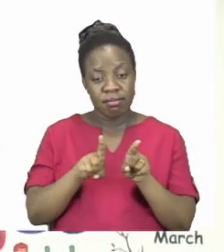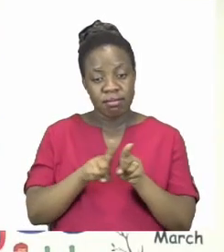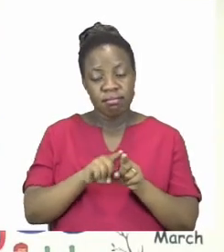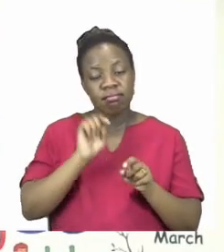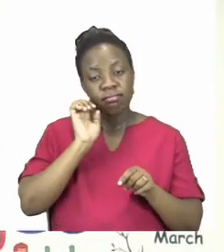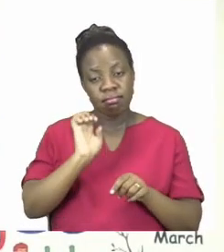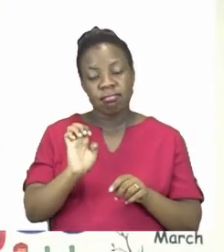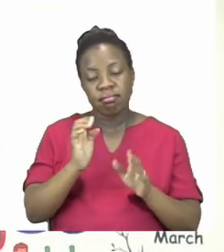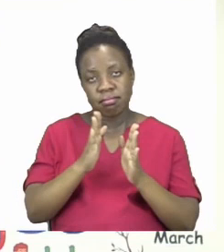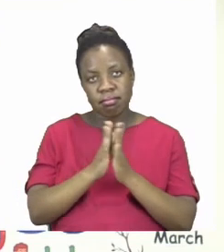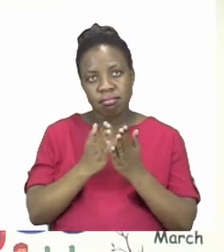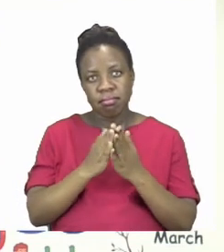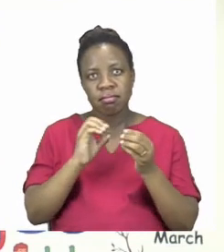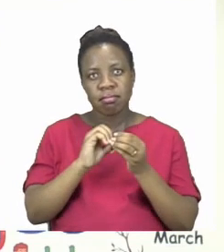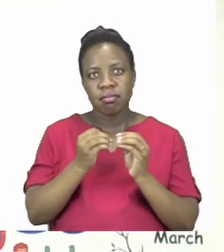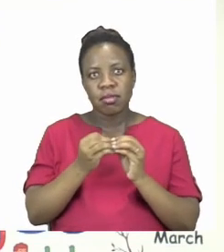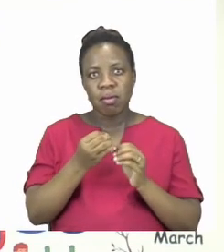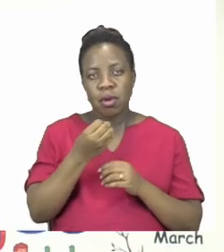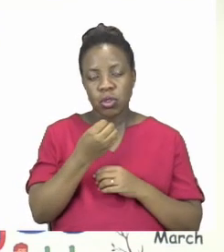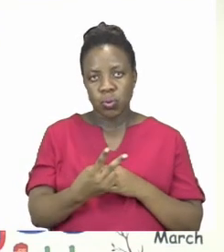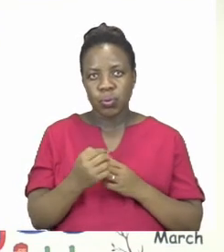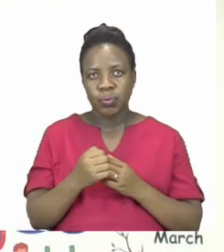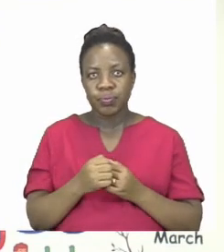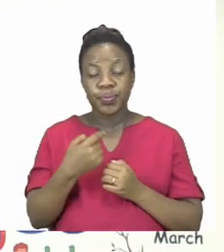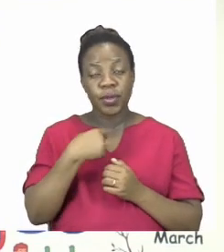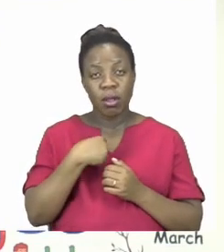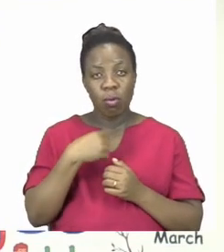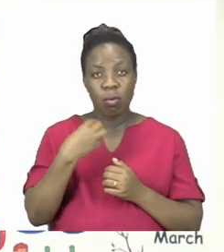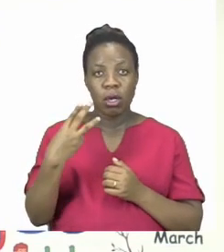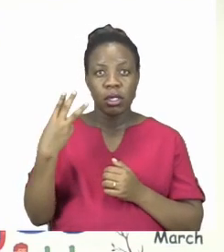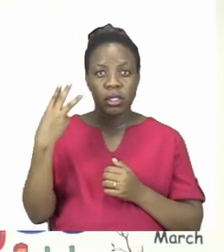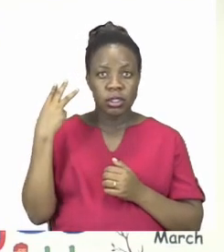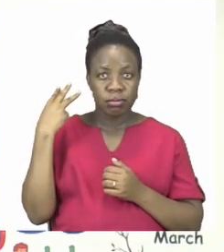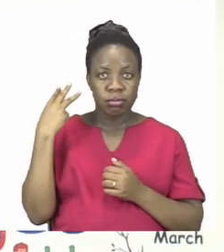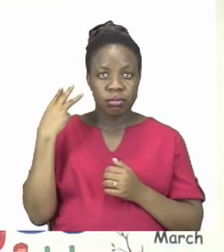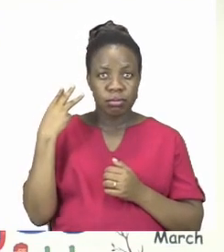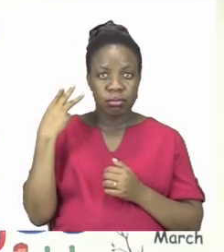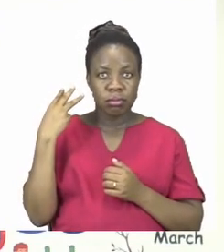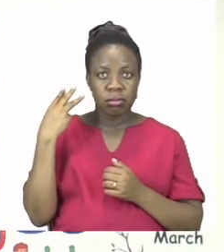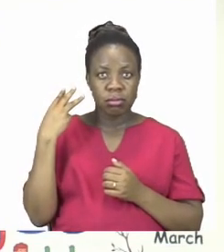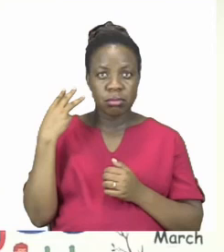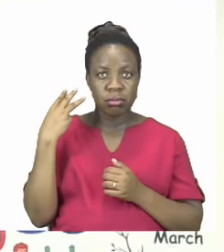what it says. Let's read together. I was